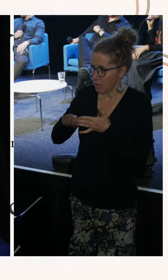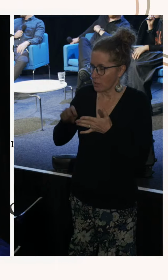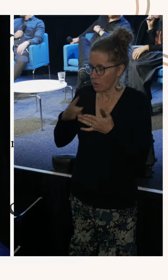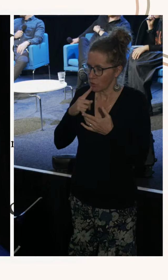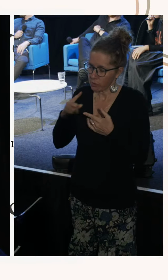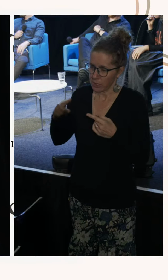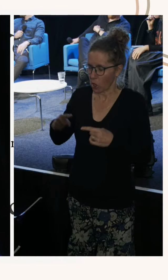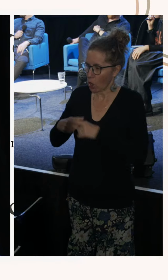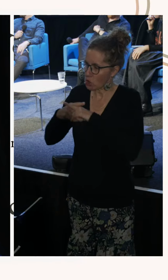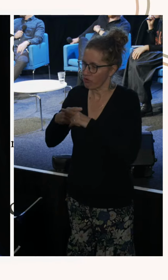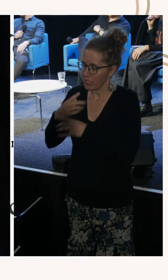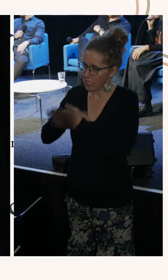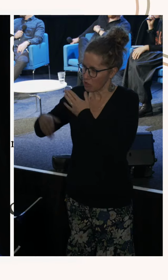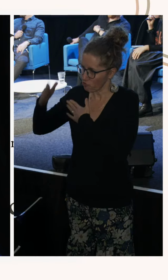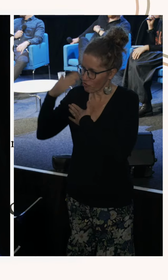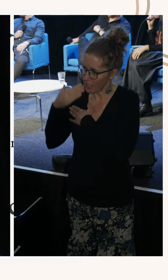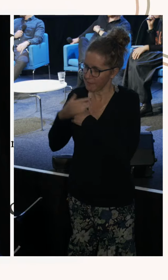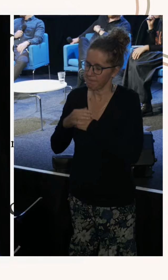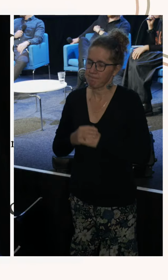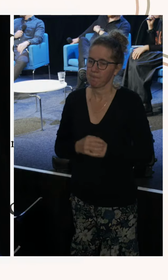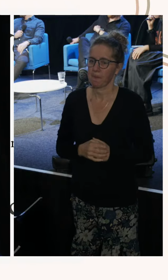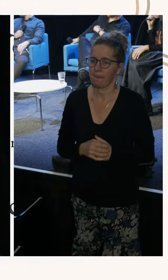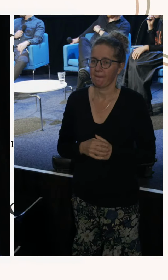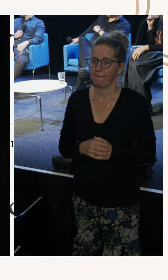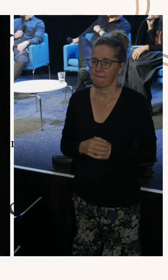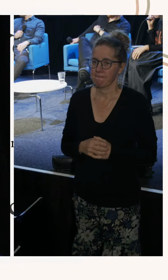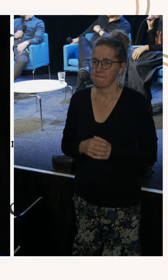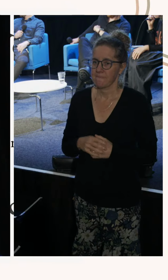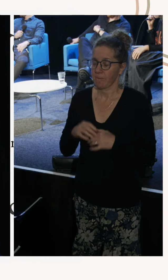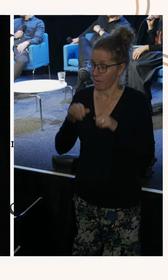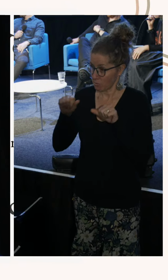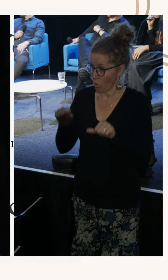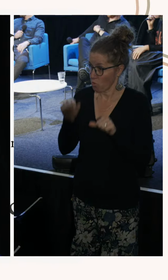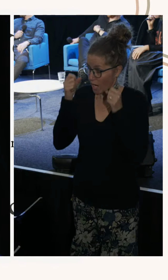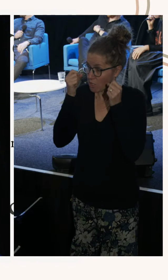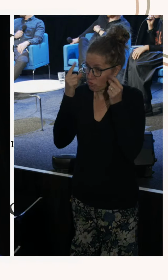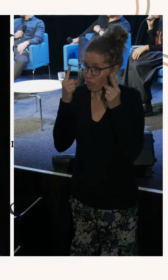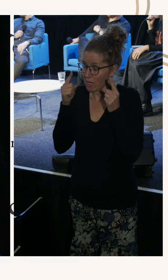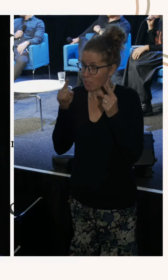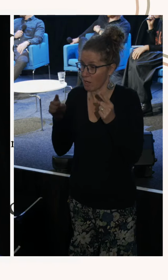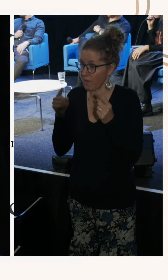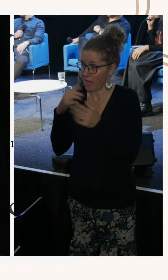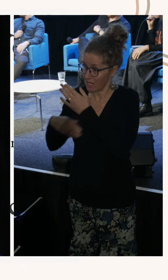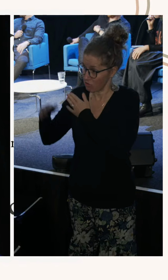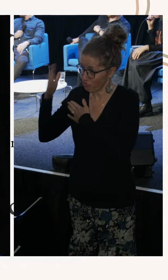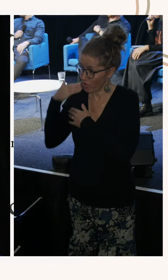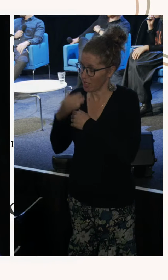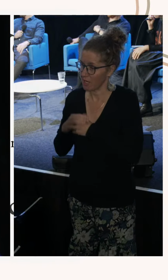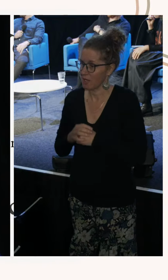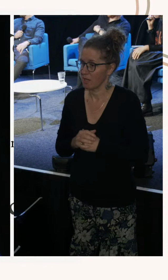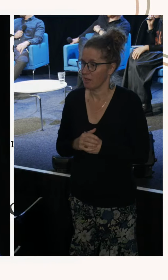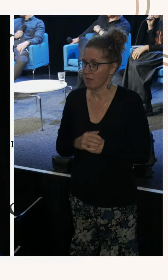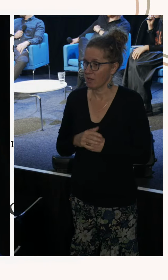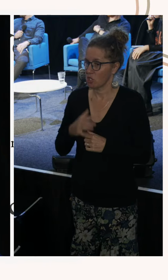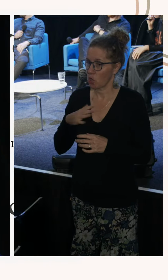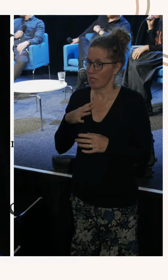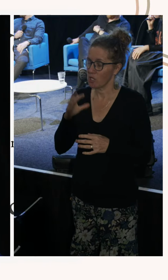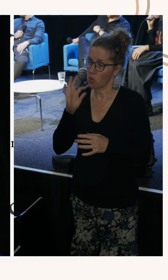history, and I think that's okay to recognise that it's a contradictory history. We don't have to sort of